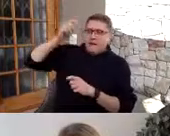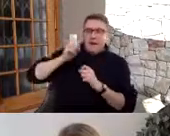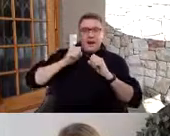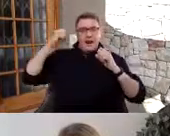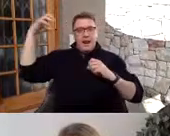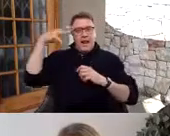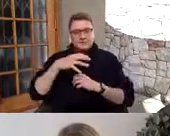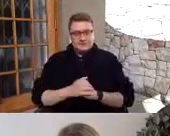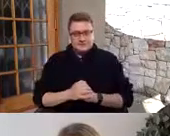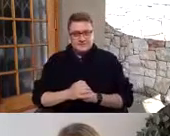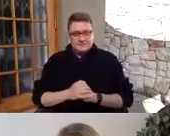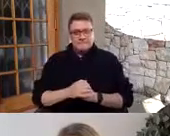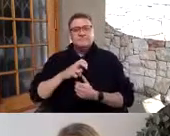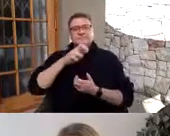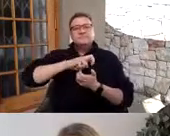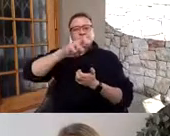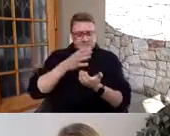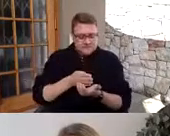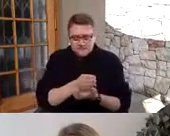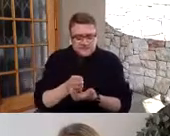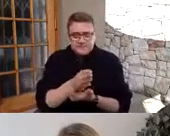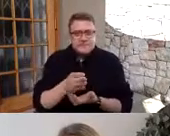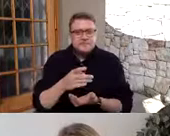trip to somewhere new. A man hikes with